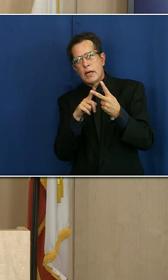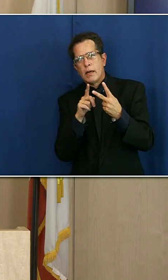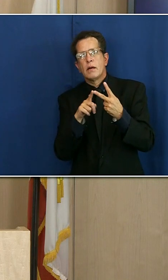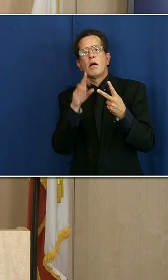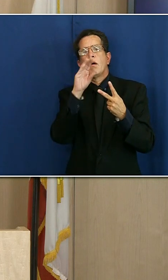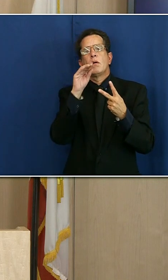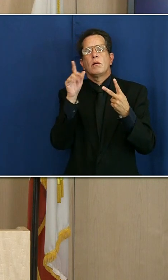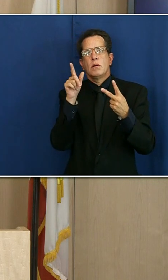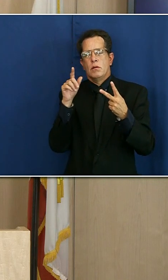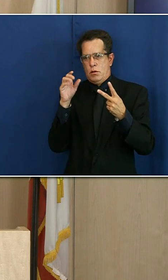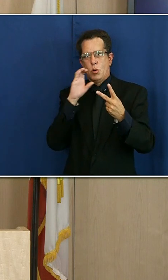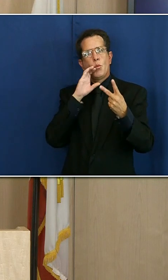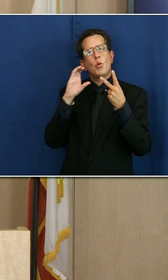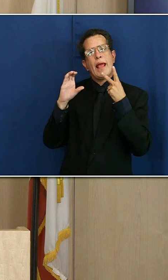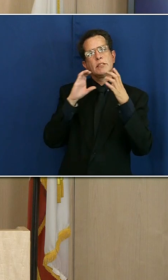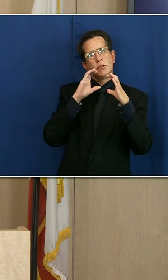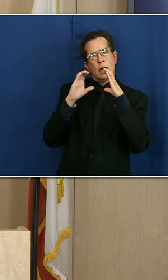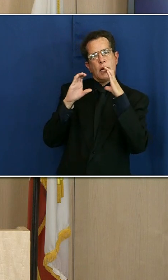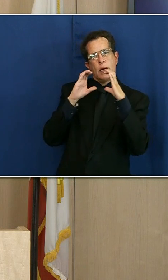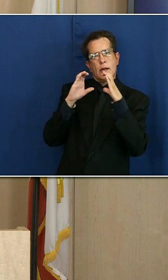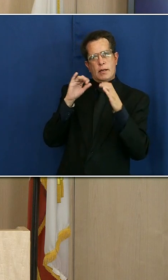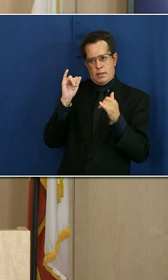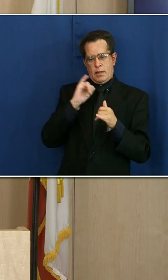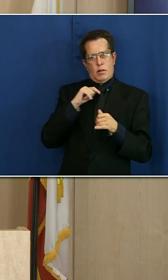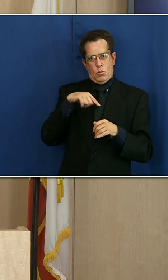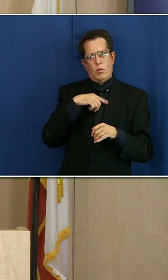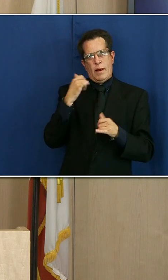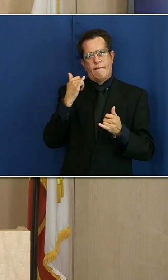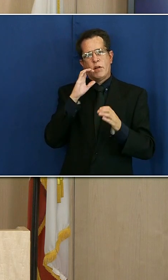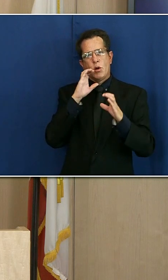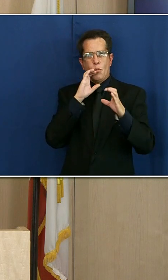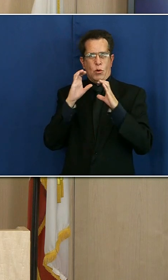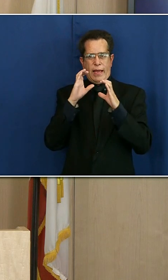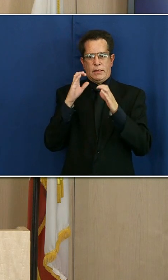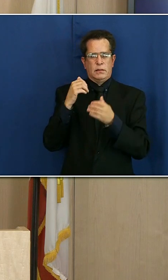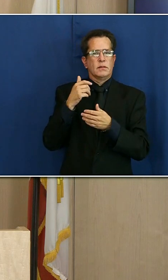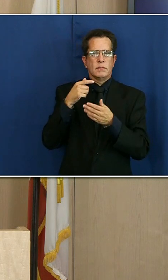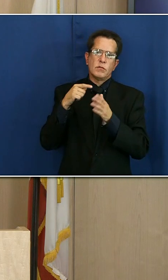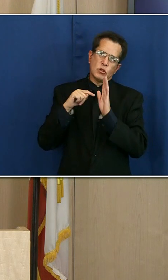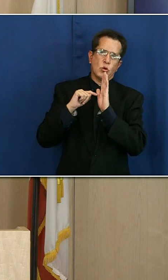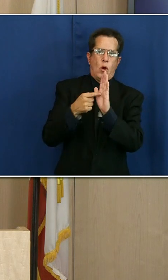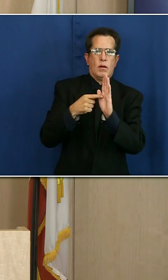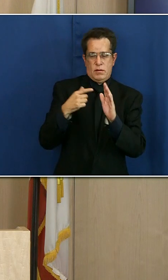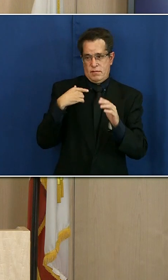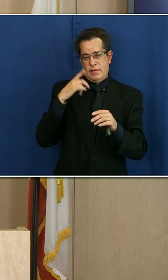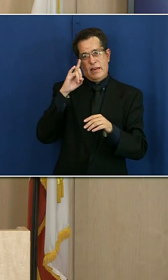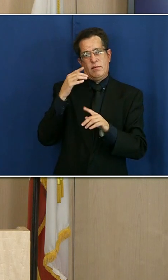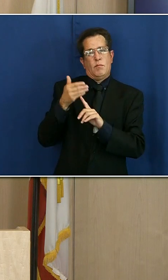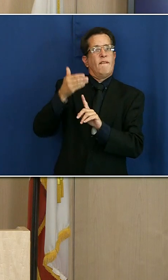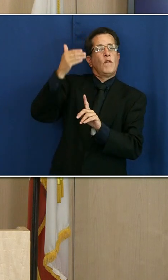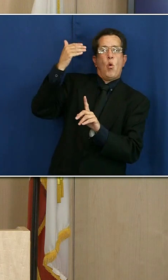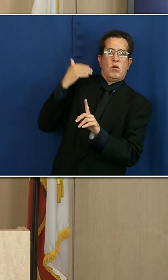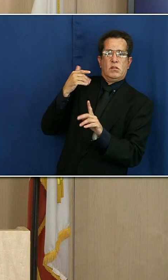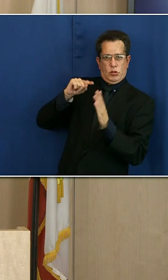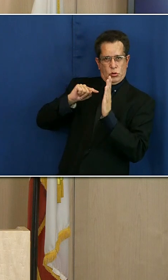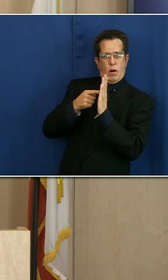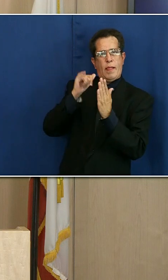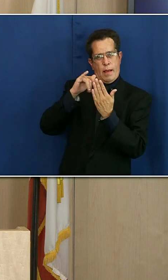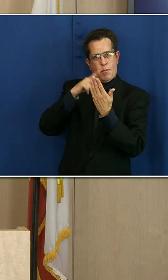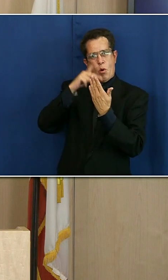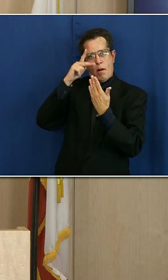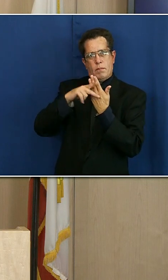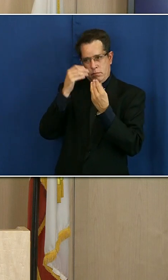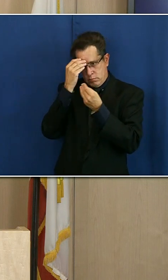the communication campaign that we have in place. We started that communication campaign long before we got to the fall semester, talking to students